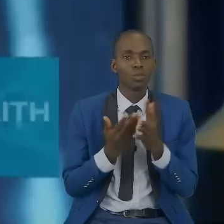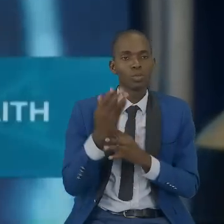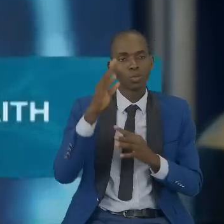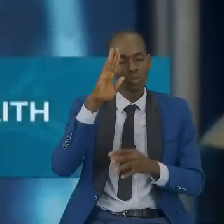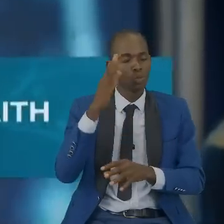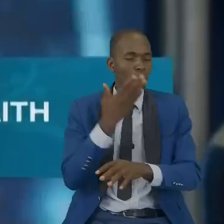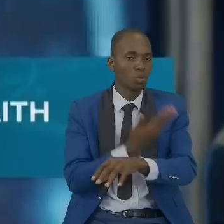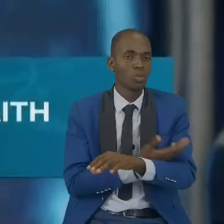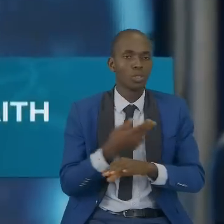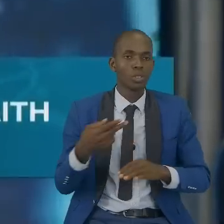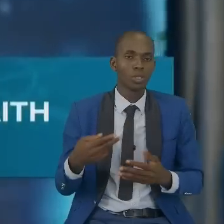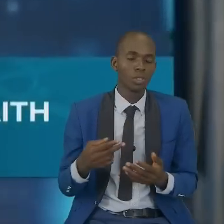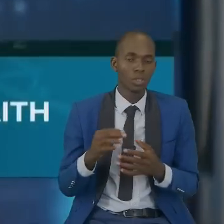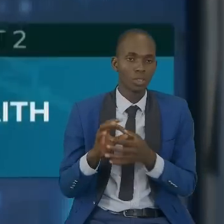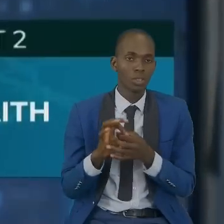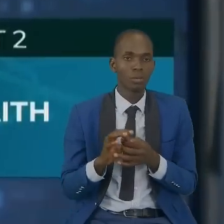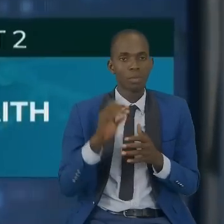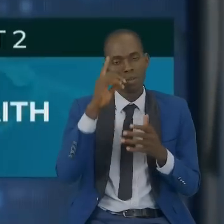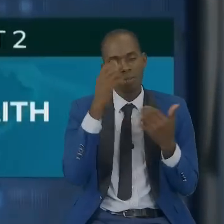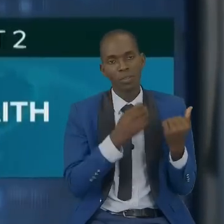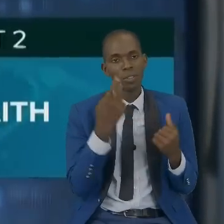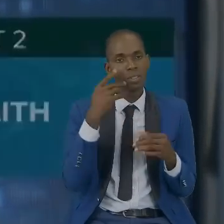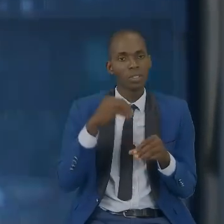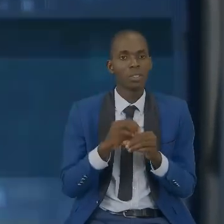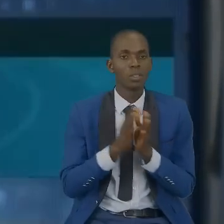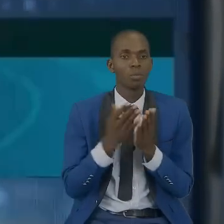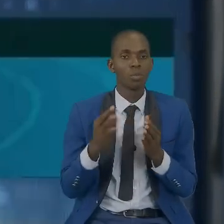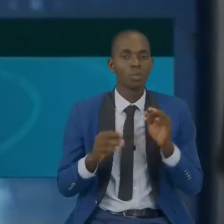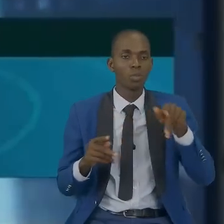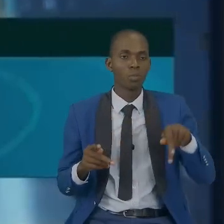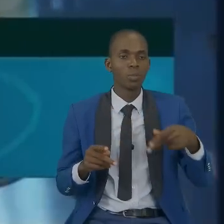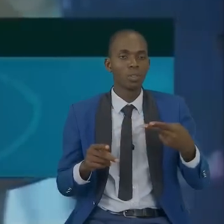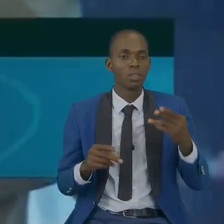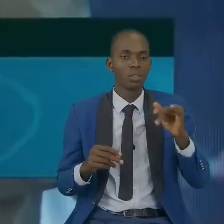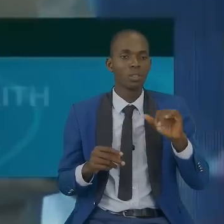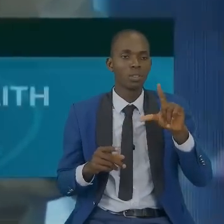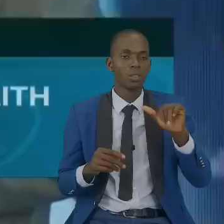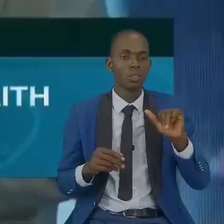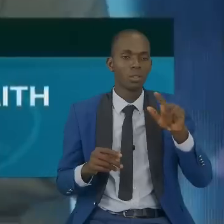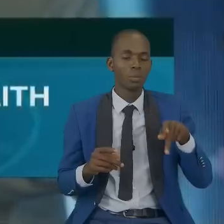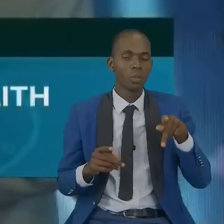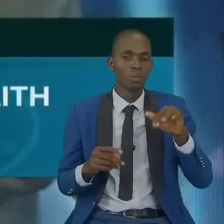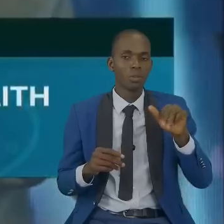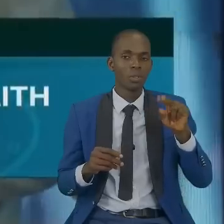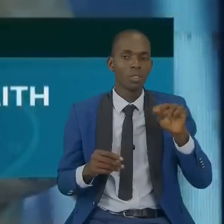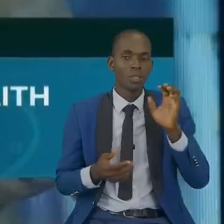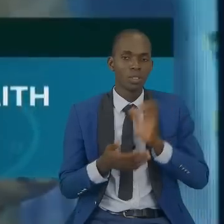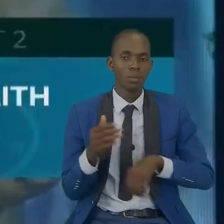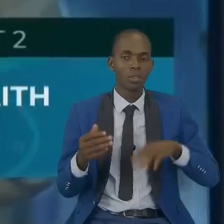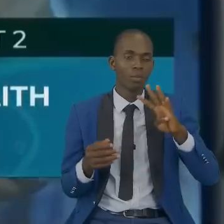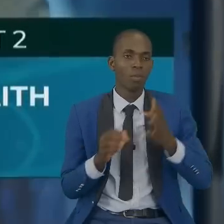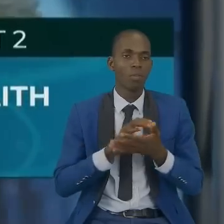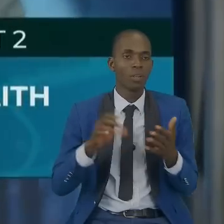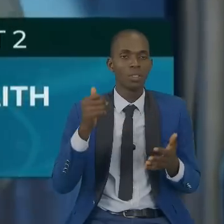sonship faith. It tells us in Philippians chapter 4 verse 19, but my God shall